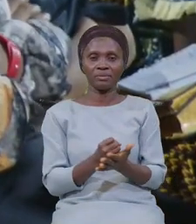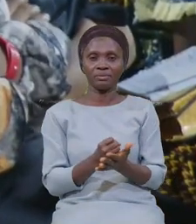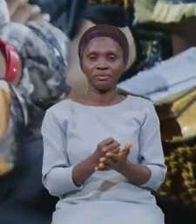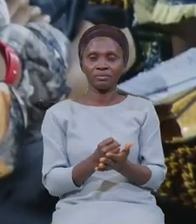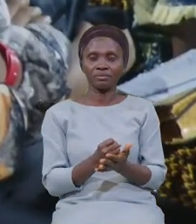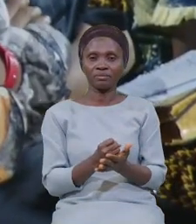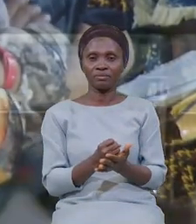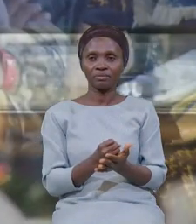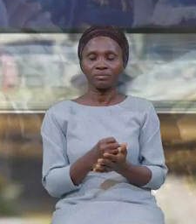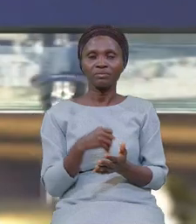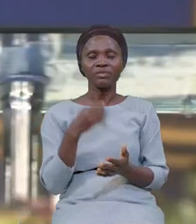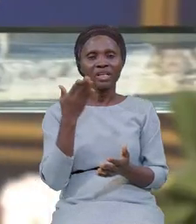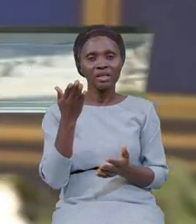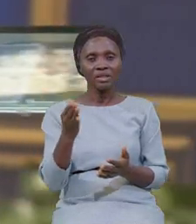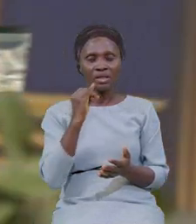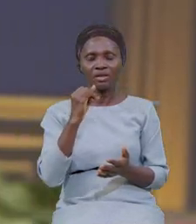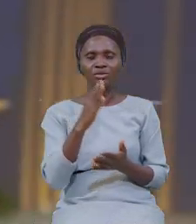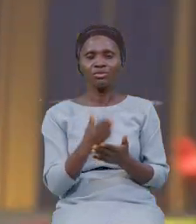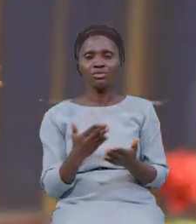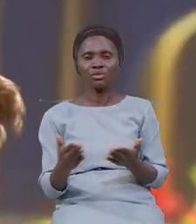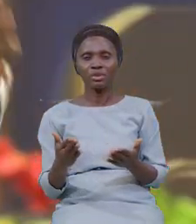There's something in we call